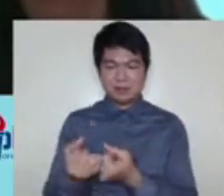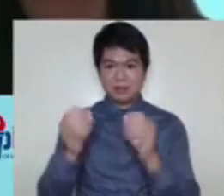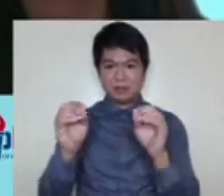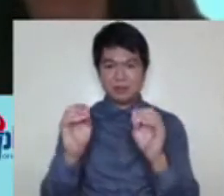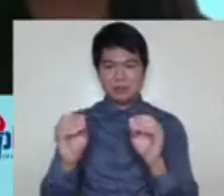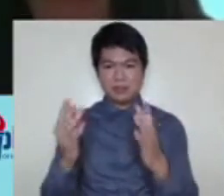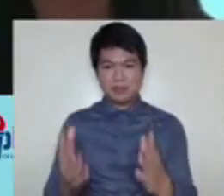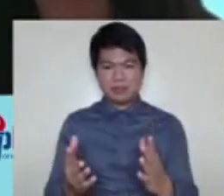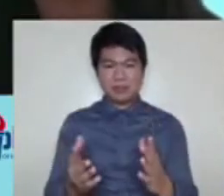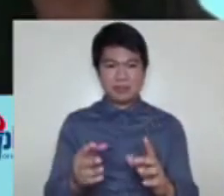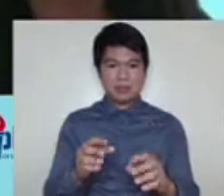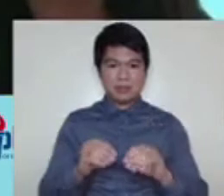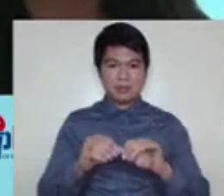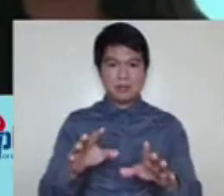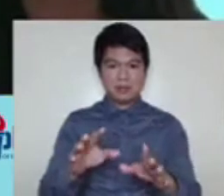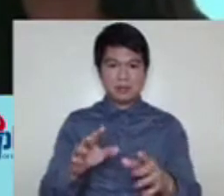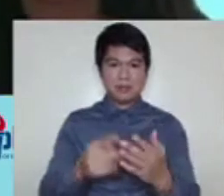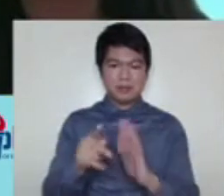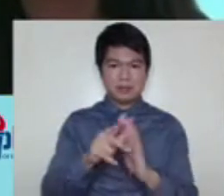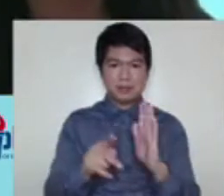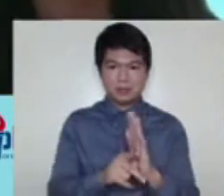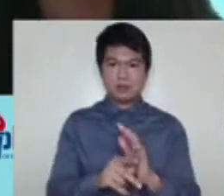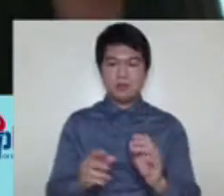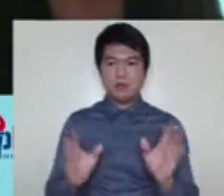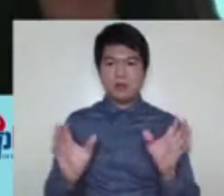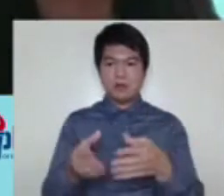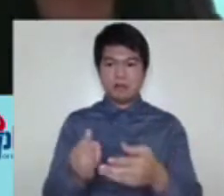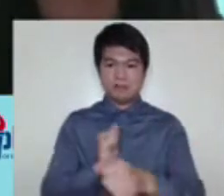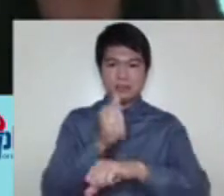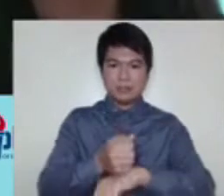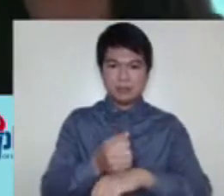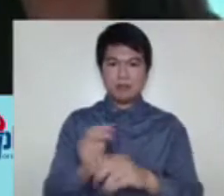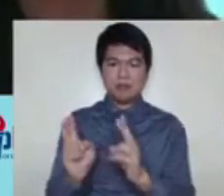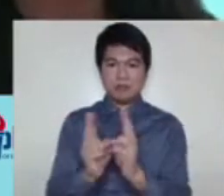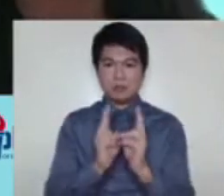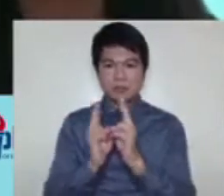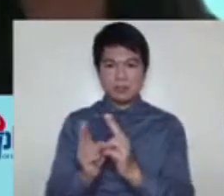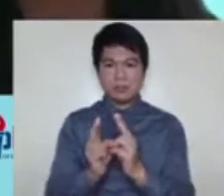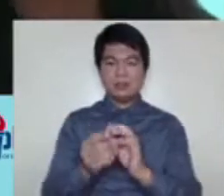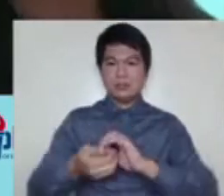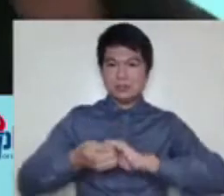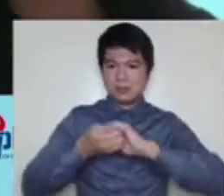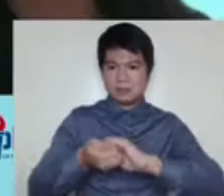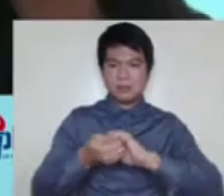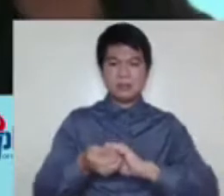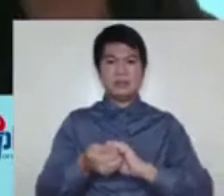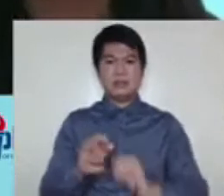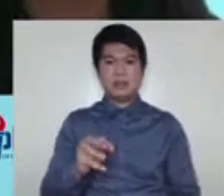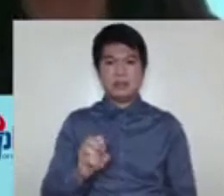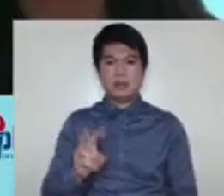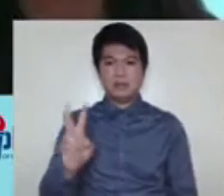foster harmonious relationships with learners, parents, and other stakeholders. So for the MOVs on this